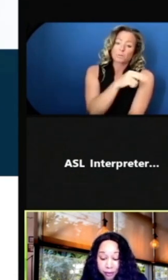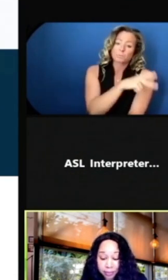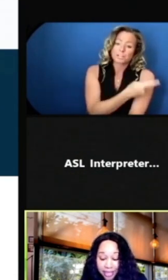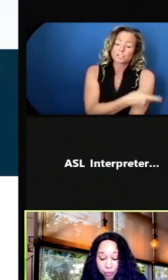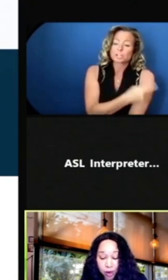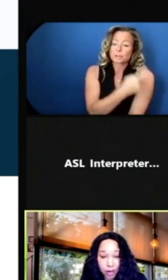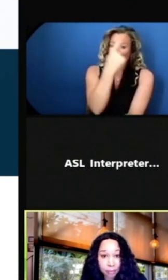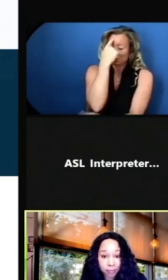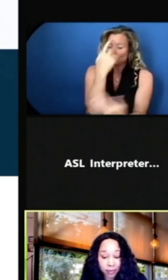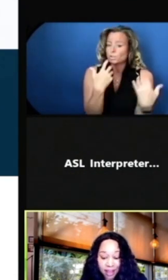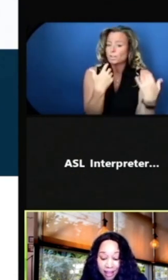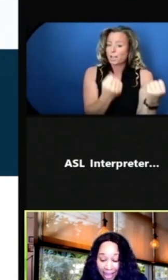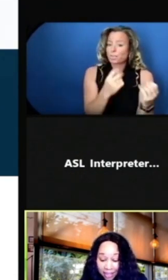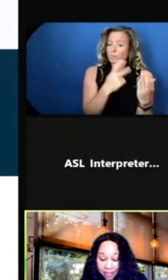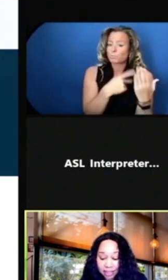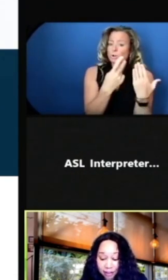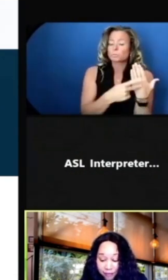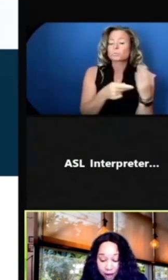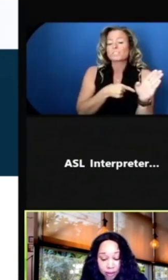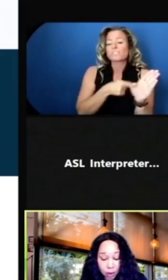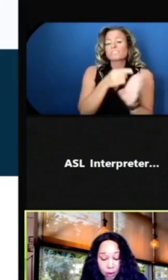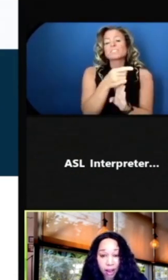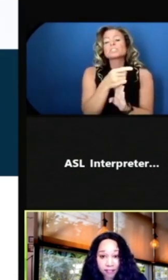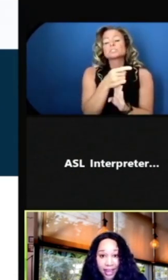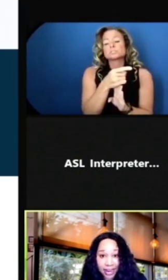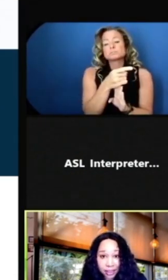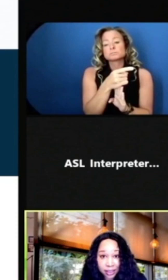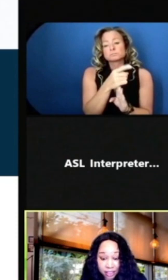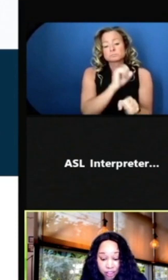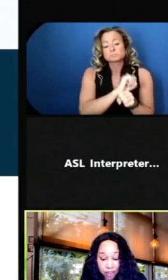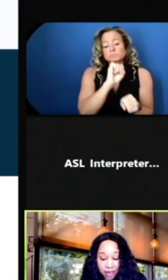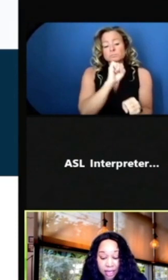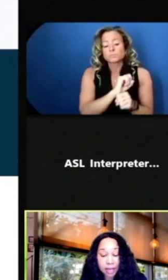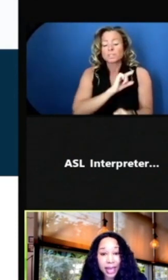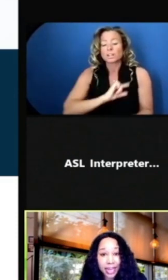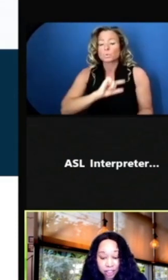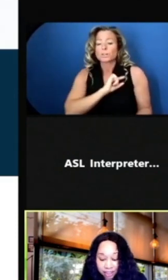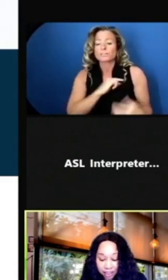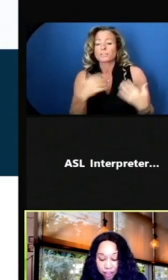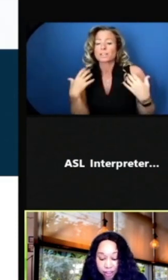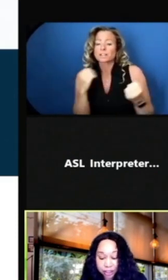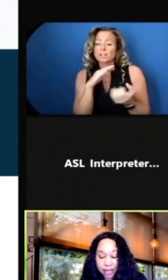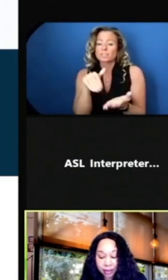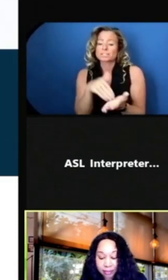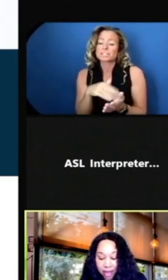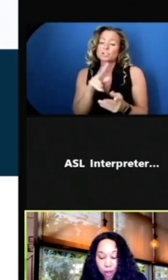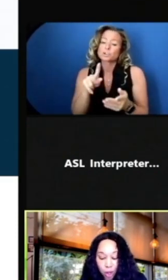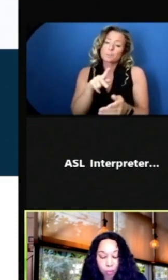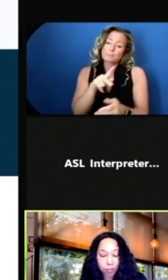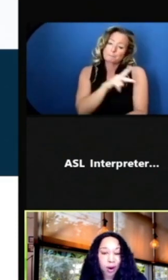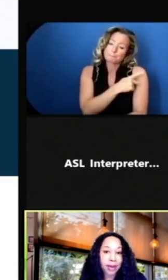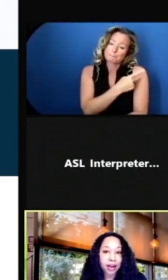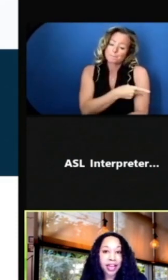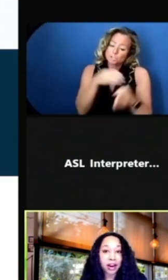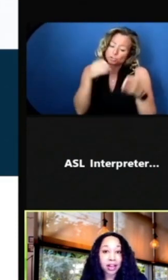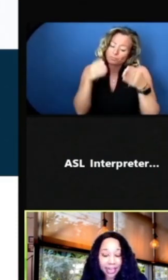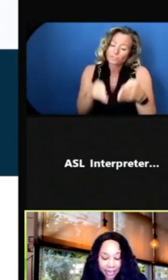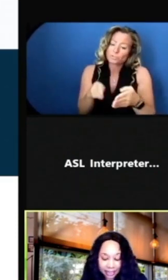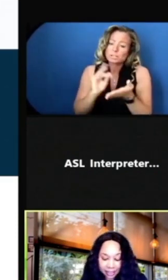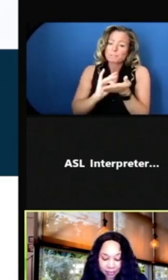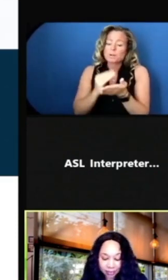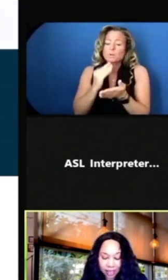with field-based work, and a federally qualified health center, patient-centered medical home primary